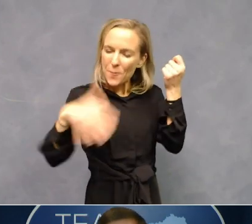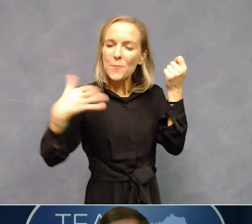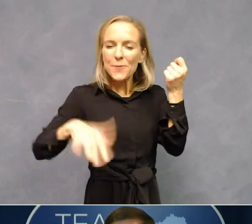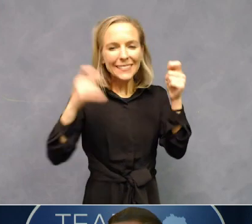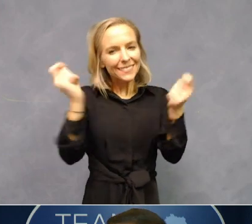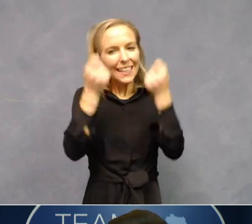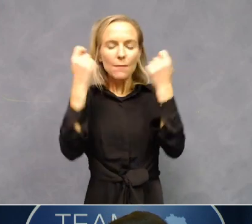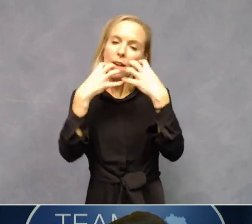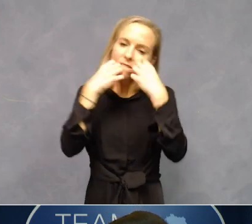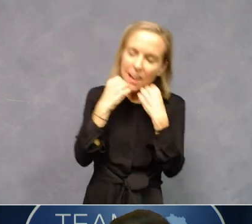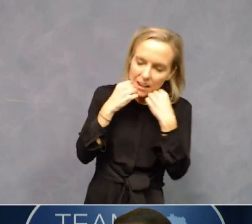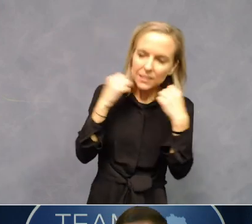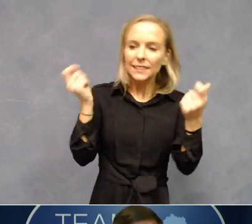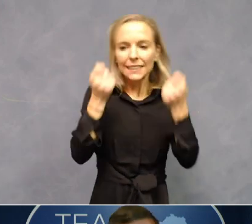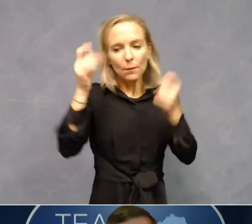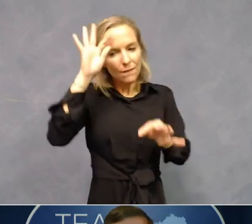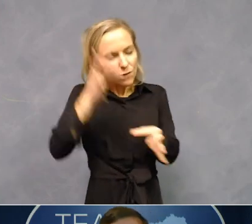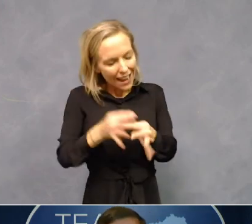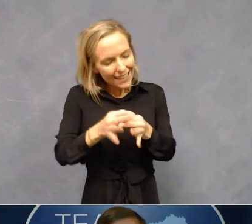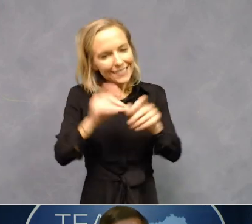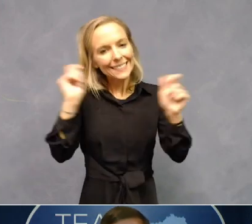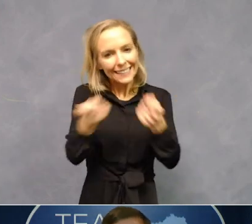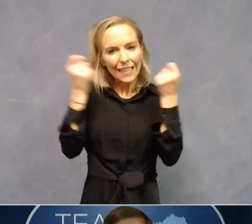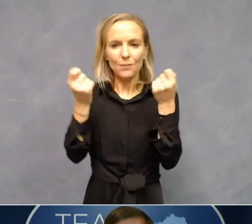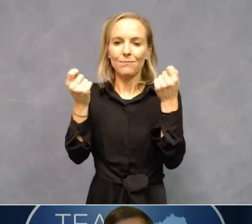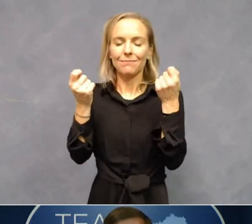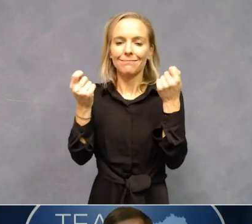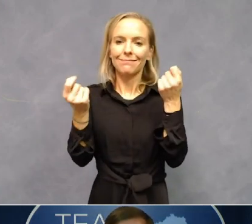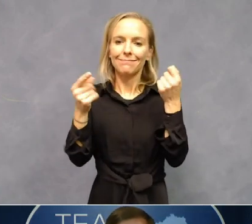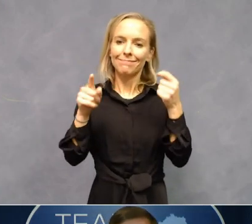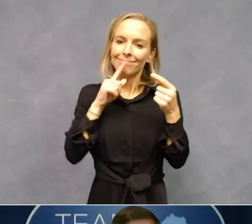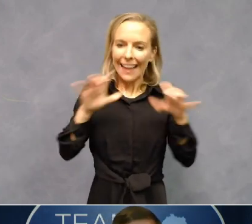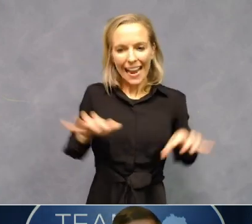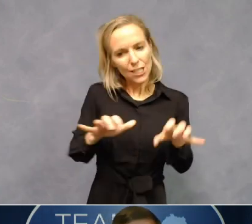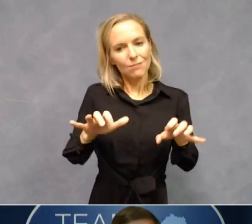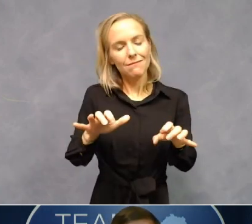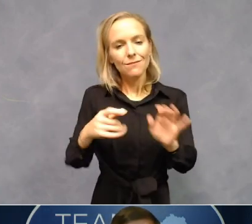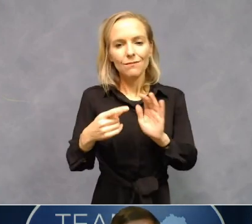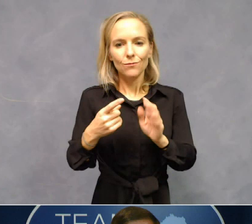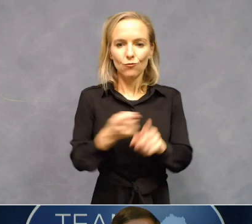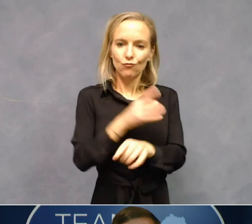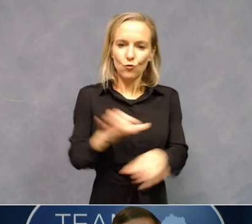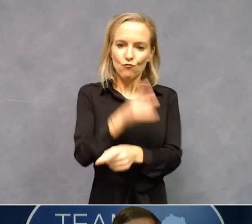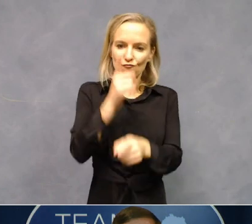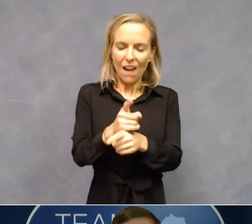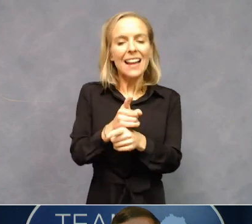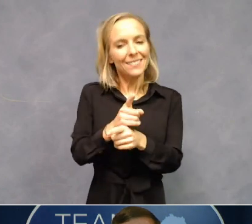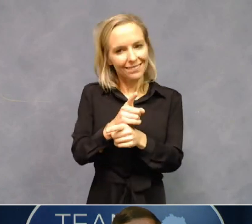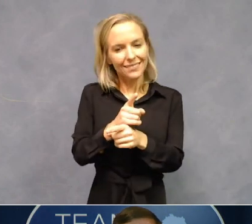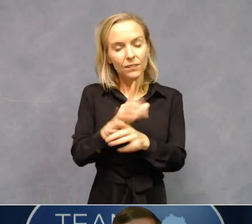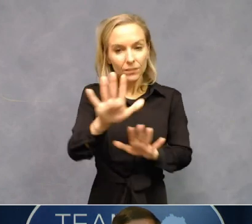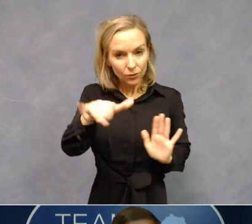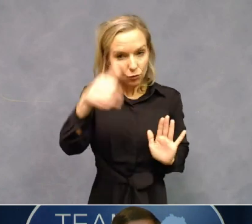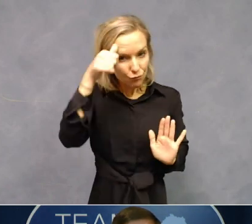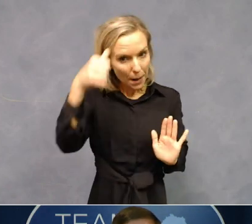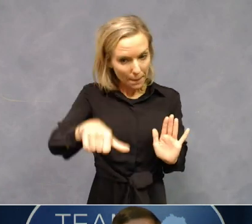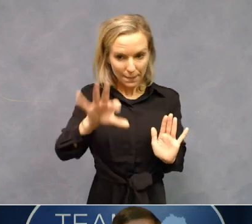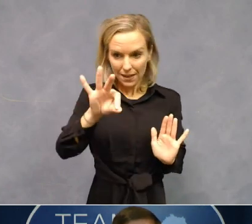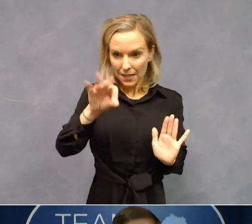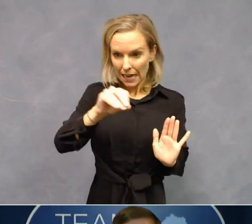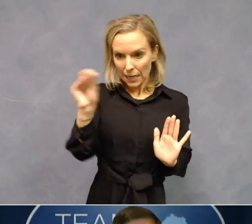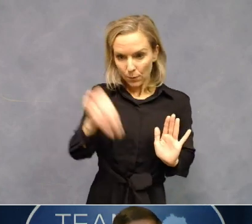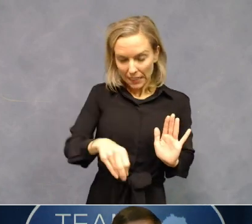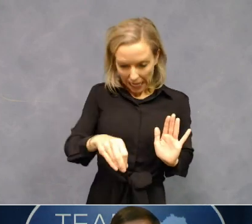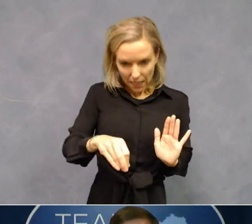we celebrate our faith. Let's celebrate putting them in action by doing the right thing. Remember, if 90%